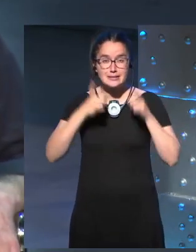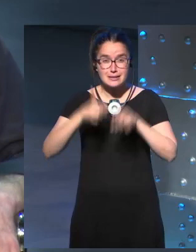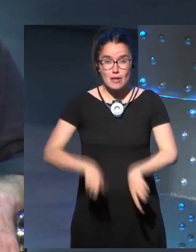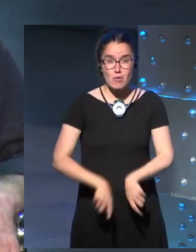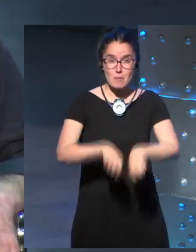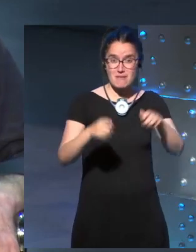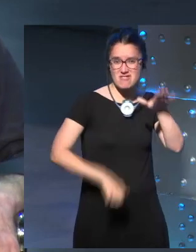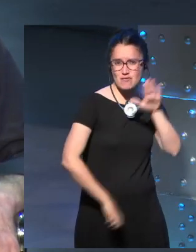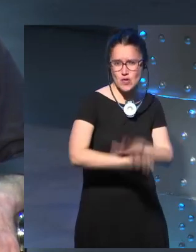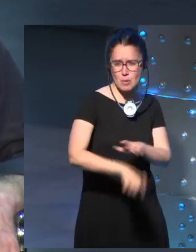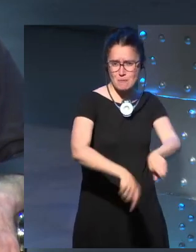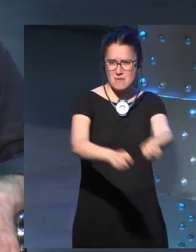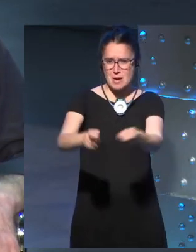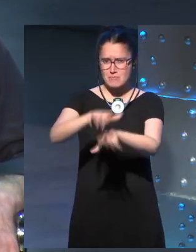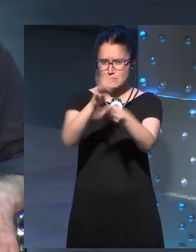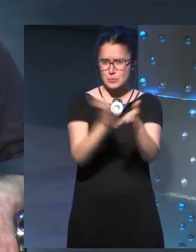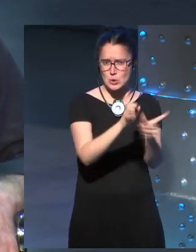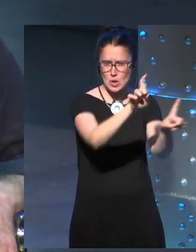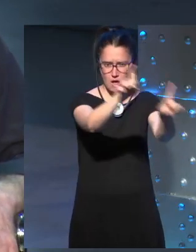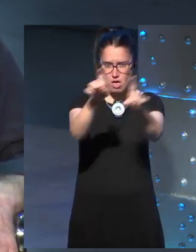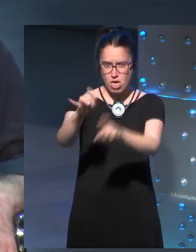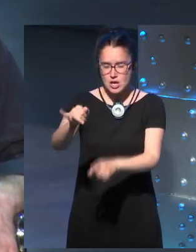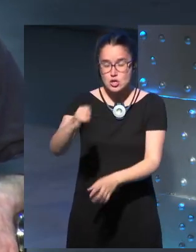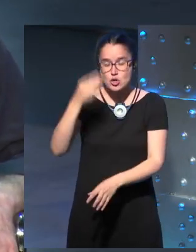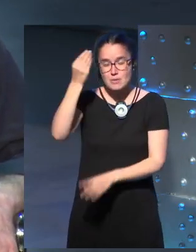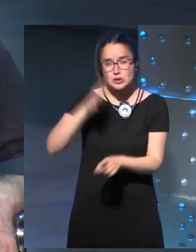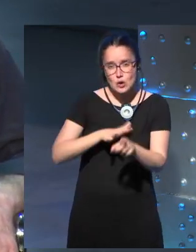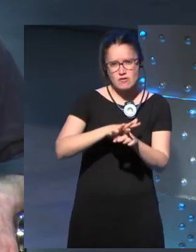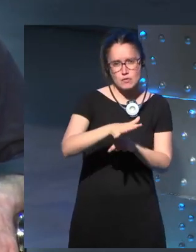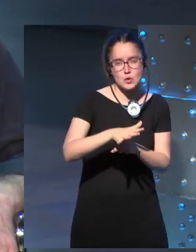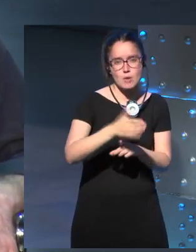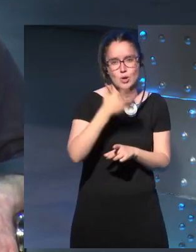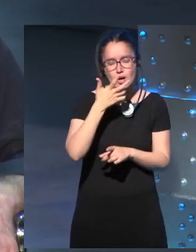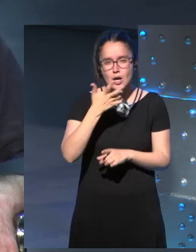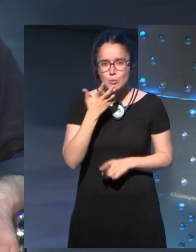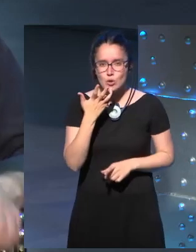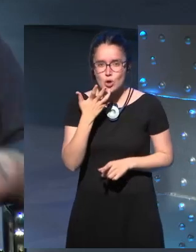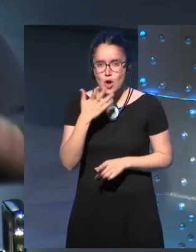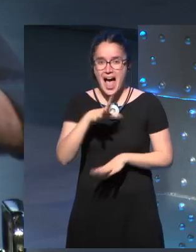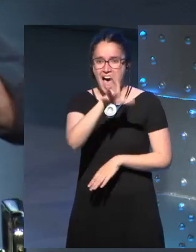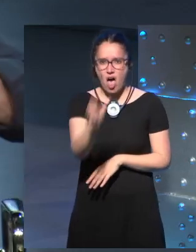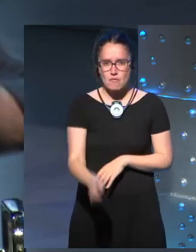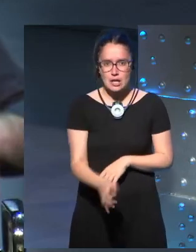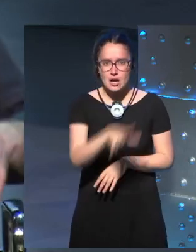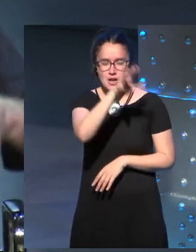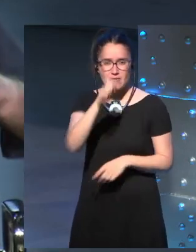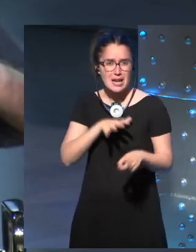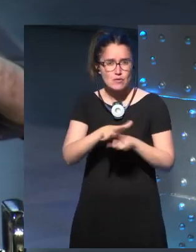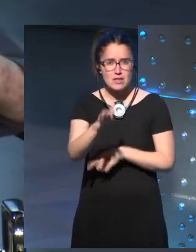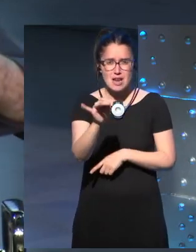in many parts of the world. I think its influence in a place like Africa has been terrible.